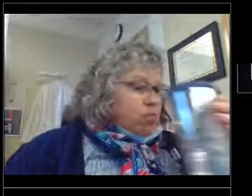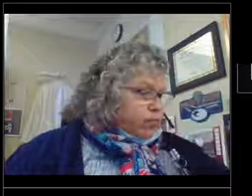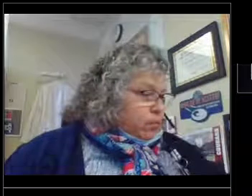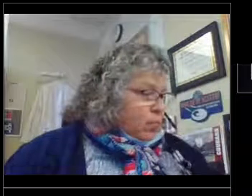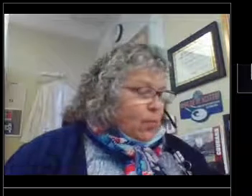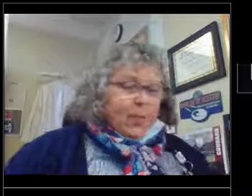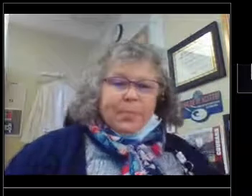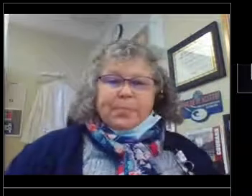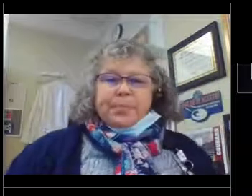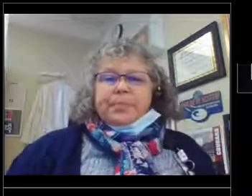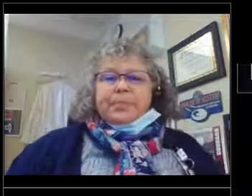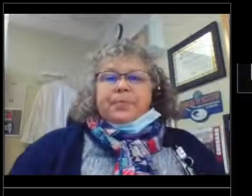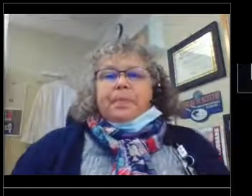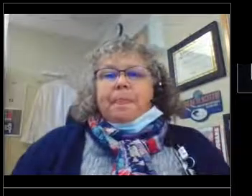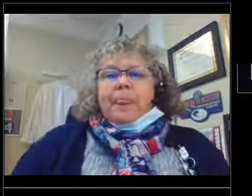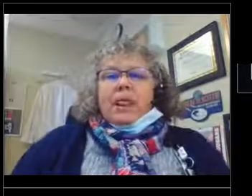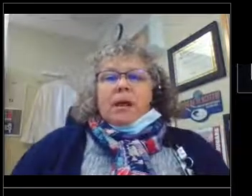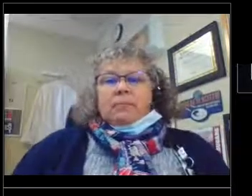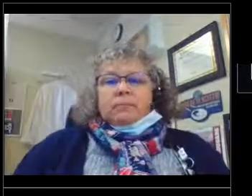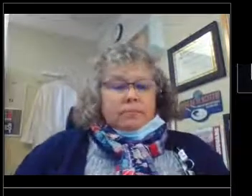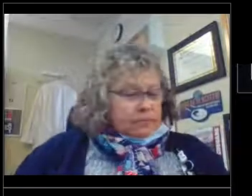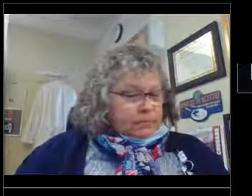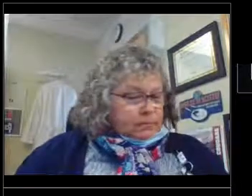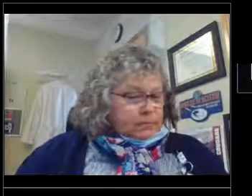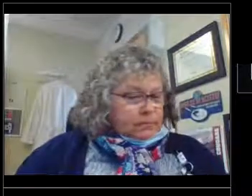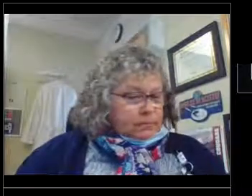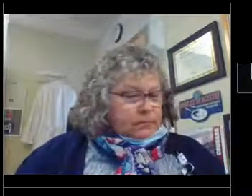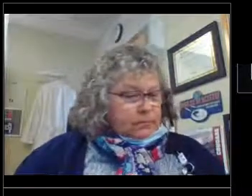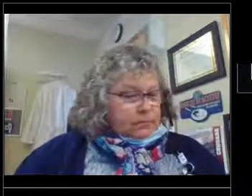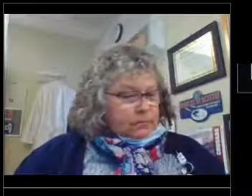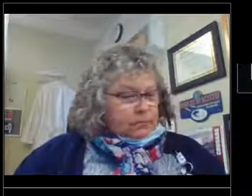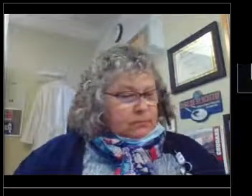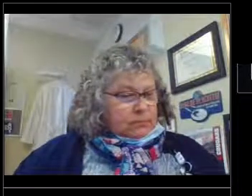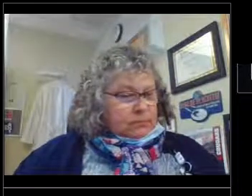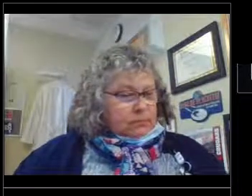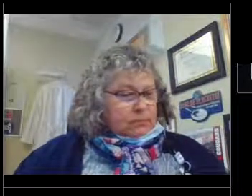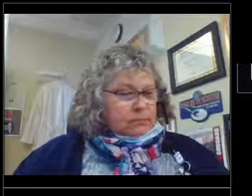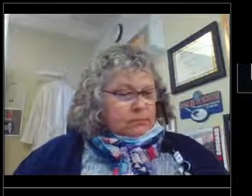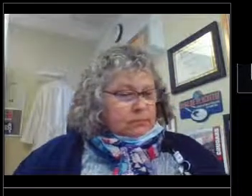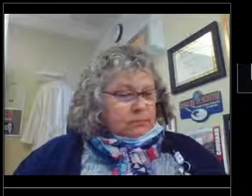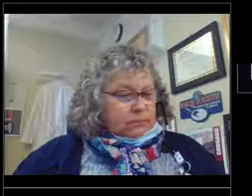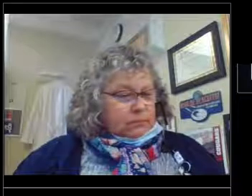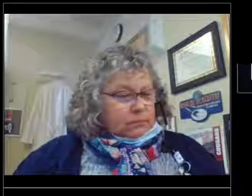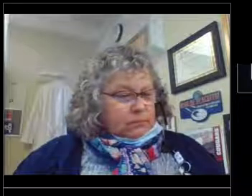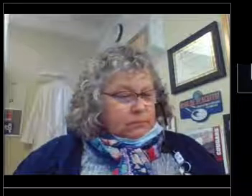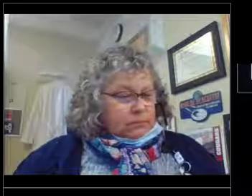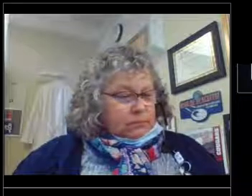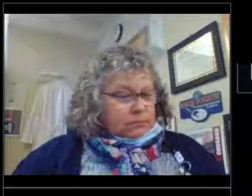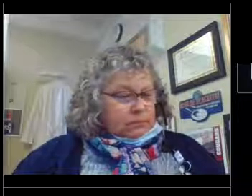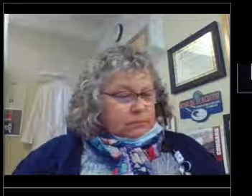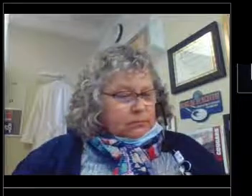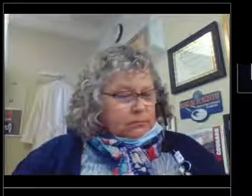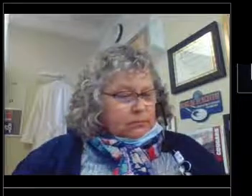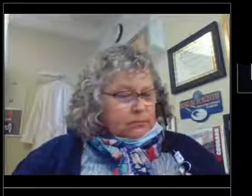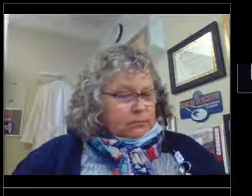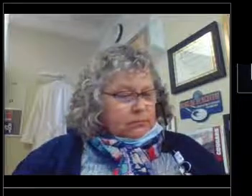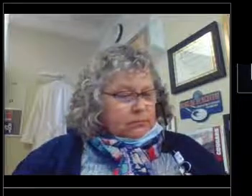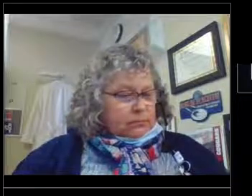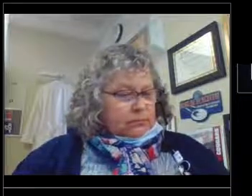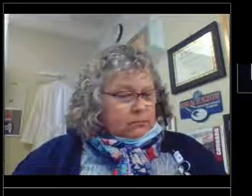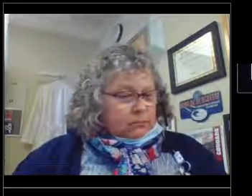the terms that will come up through this section. You might know already